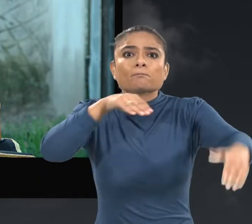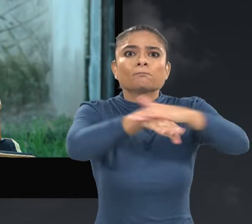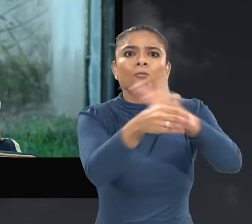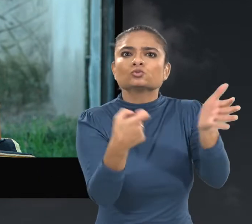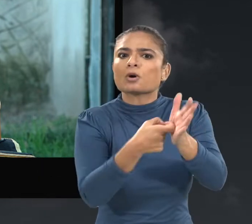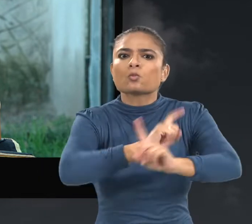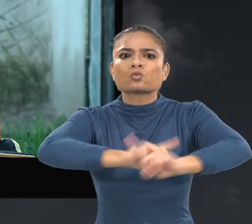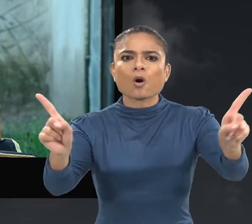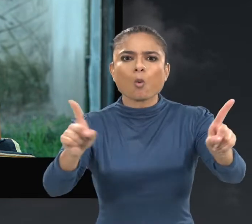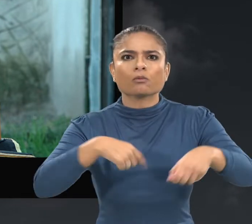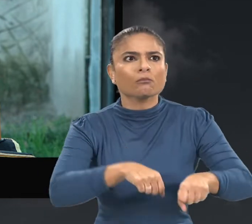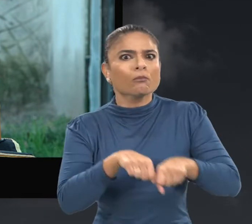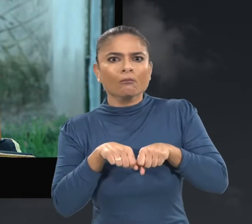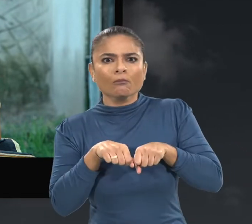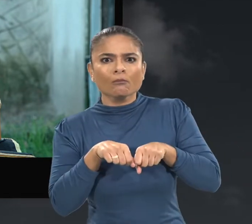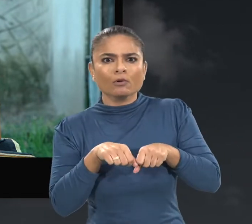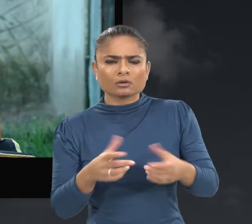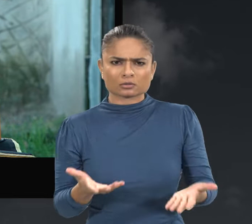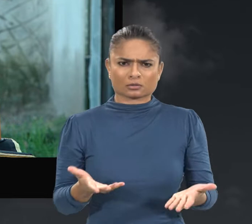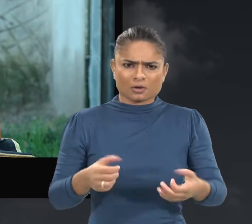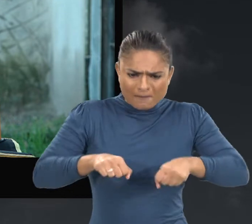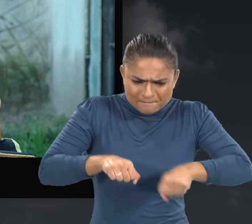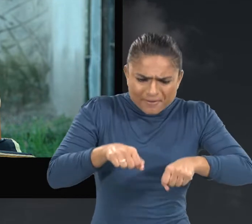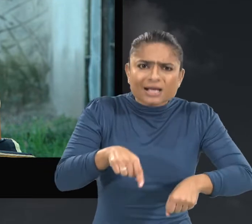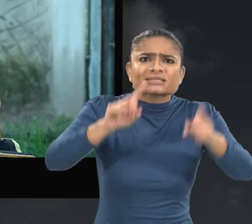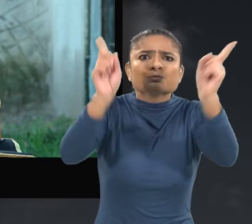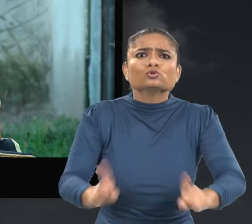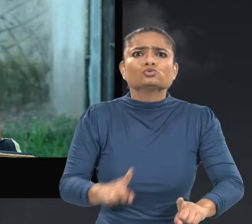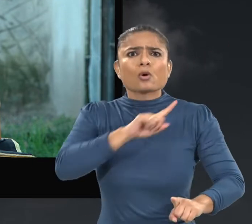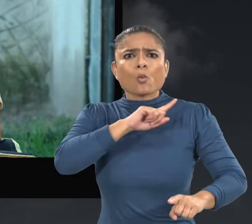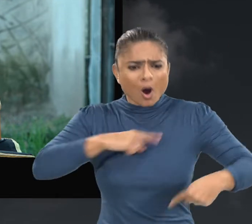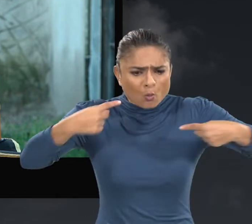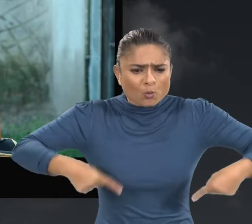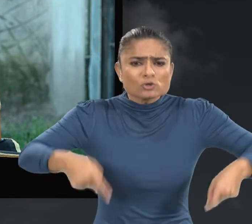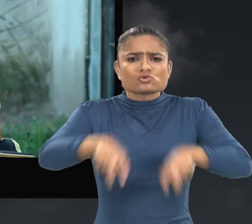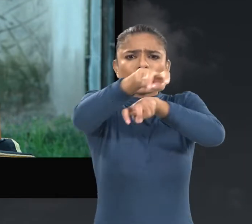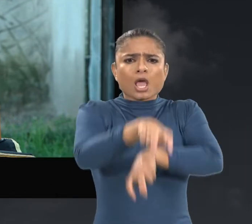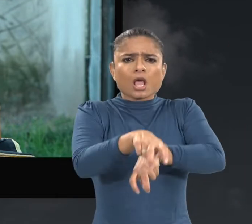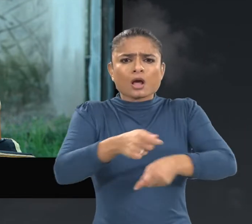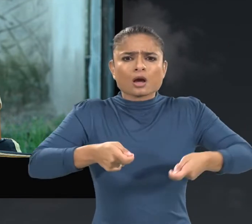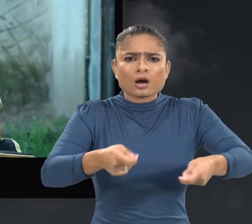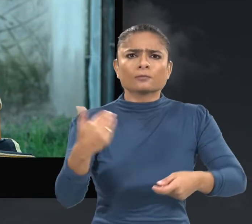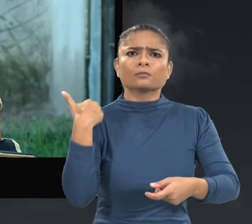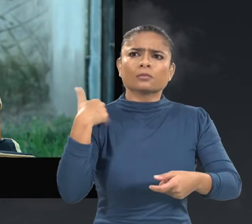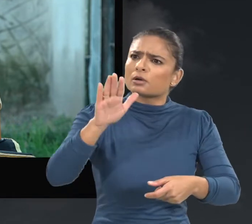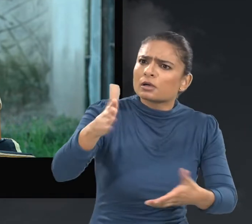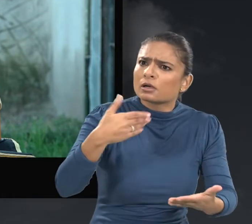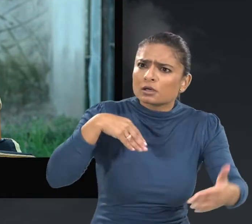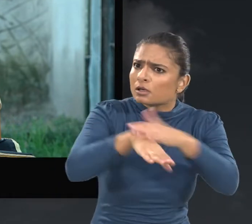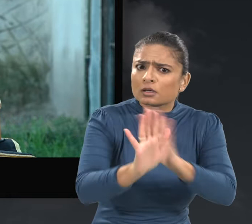allowed to go in with my son in his buggy. The buggy is a special needs wheelchair,